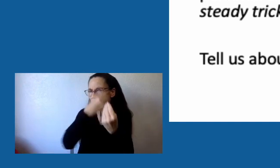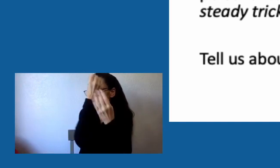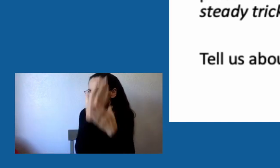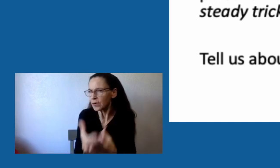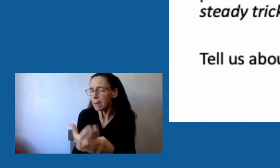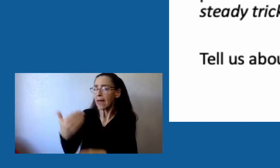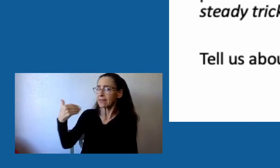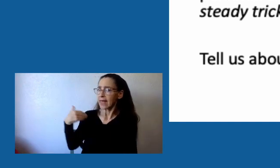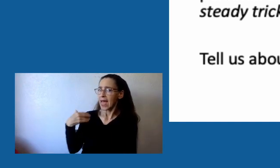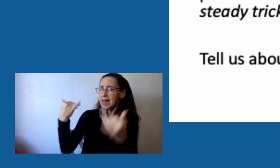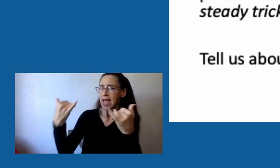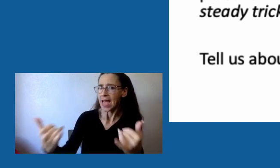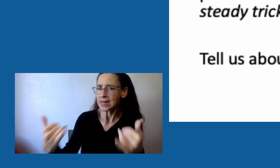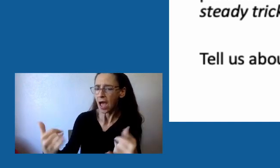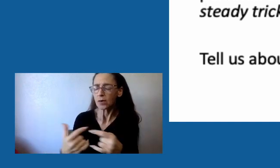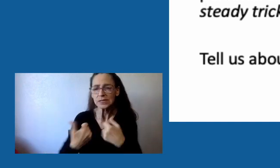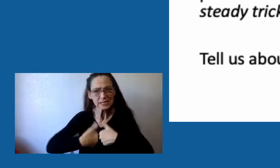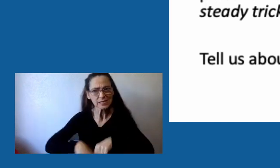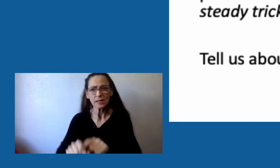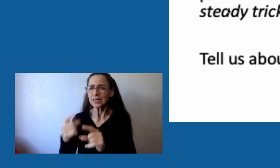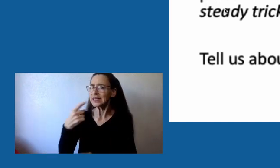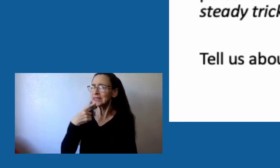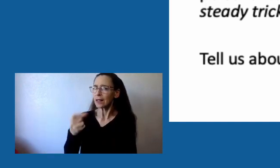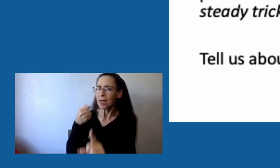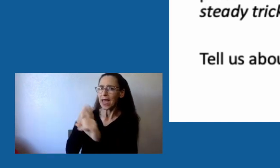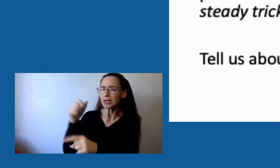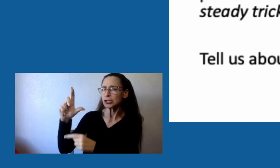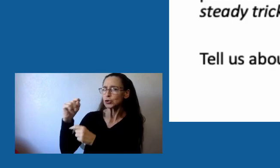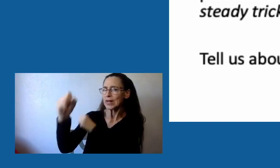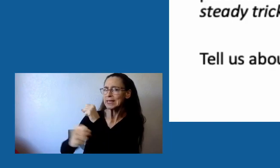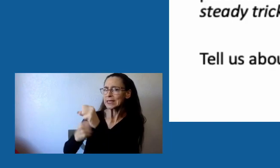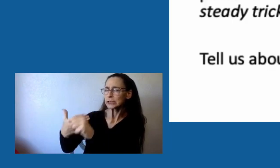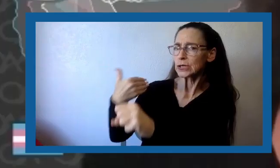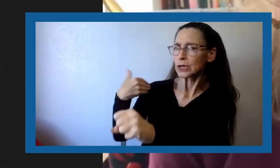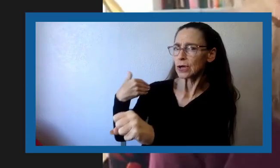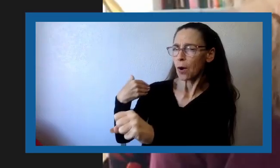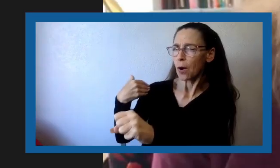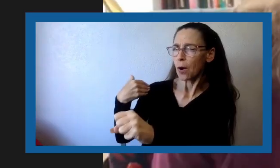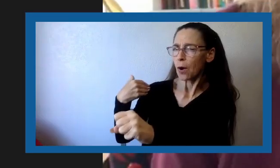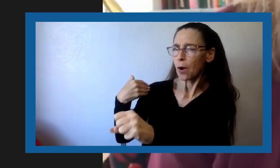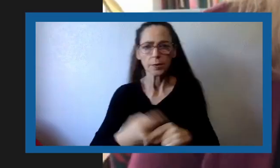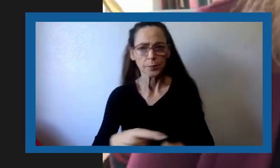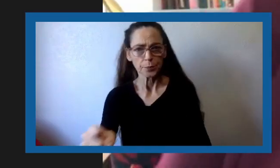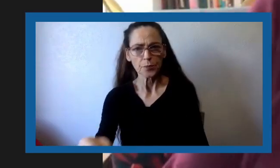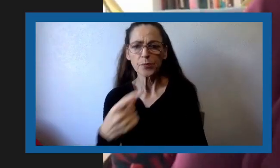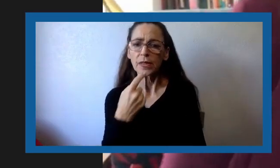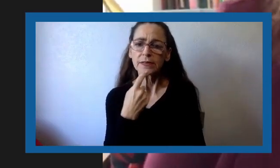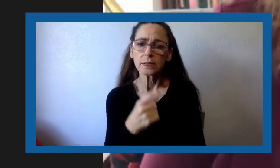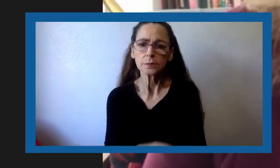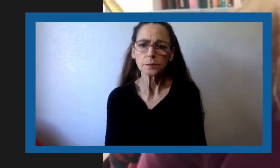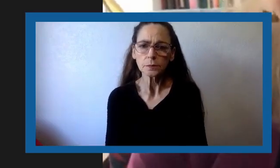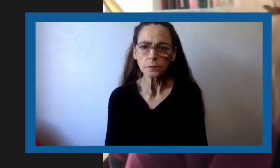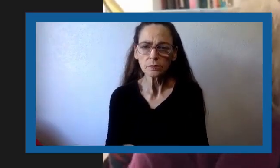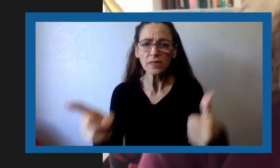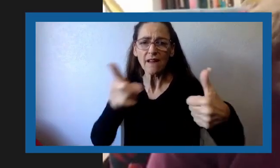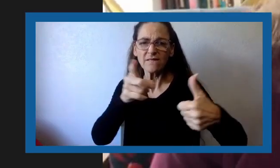have. So tell us about her impact 20 years ago and still today. Well, and yeah, as you mentioned, it's really one of the